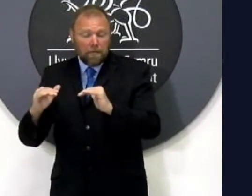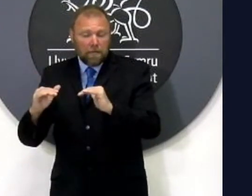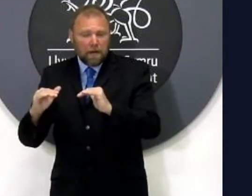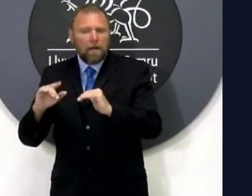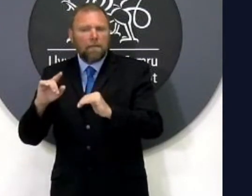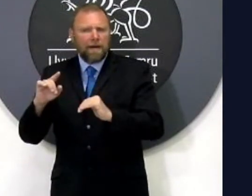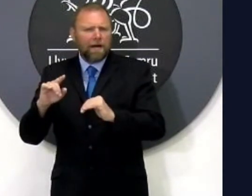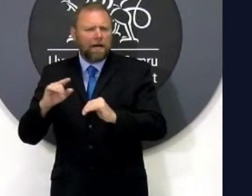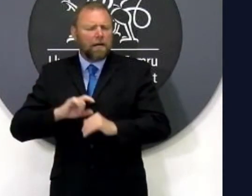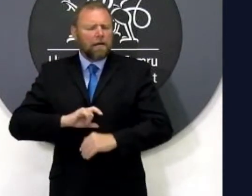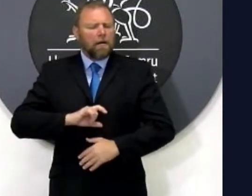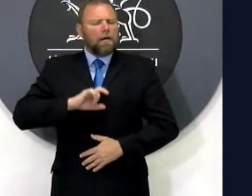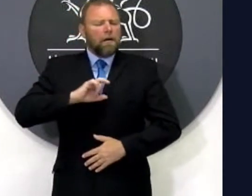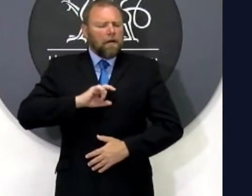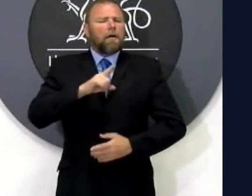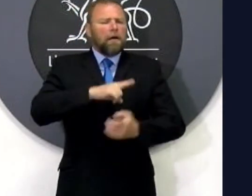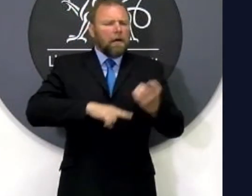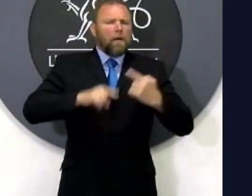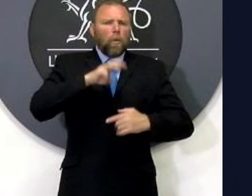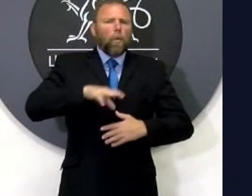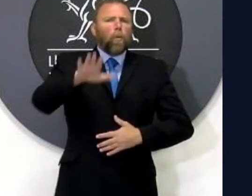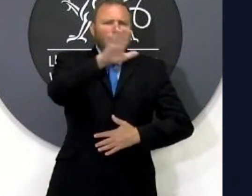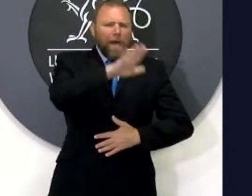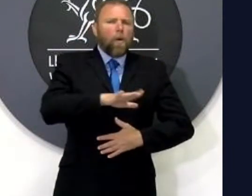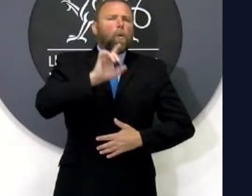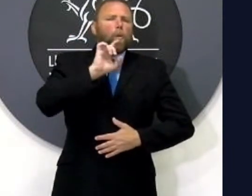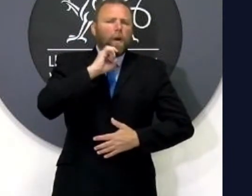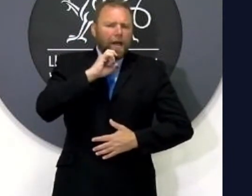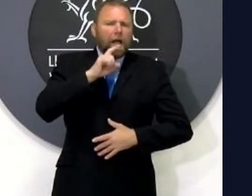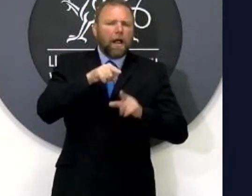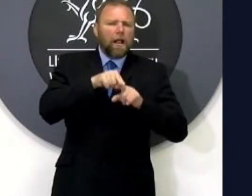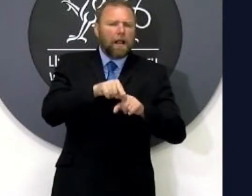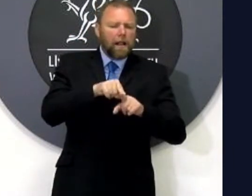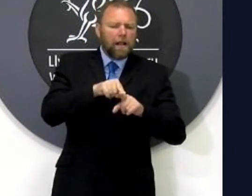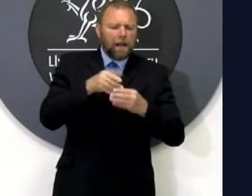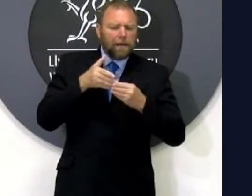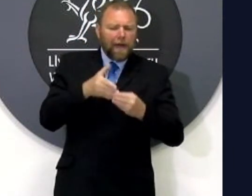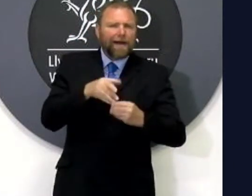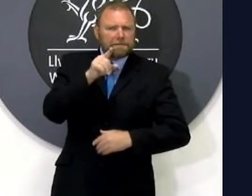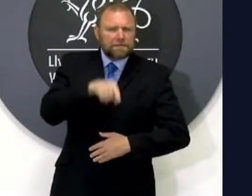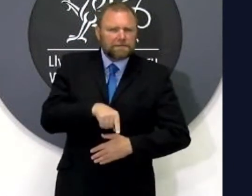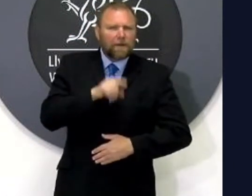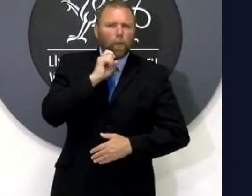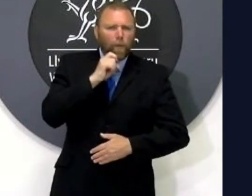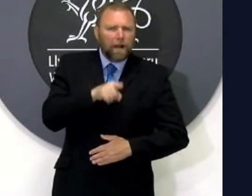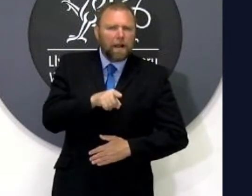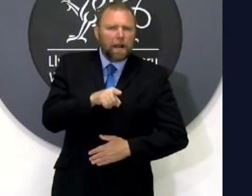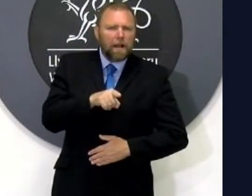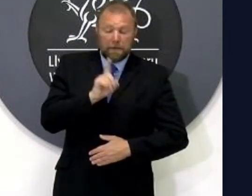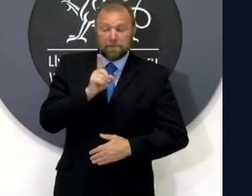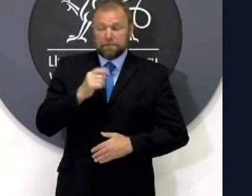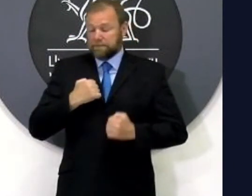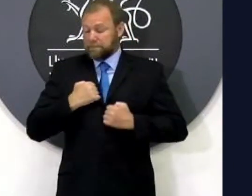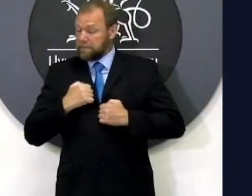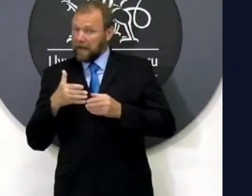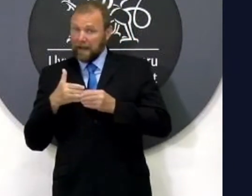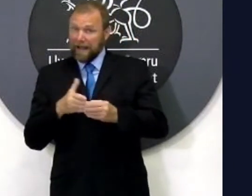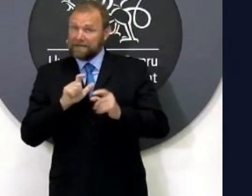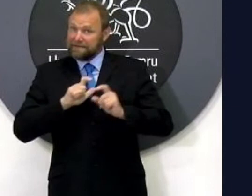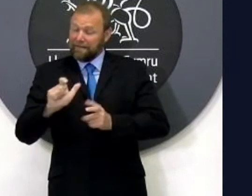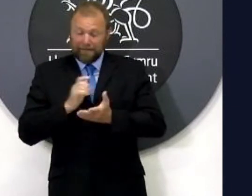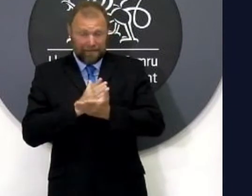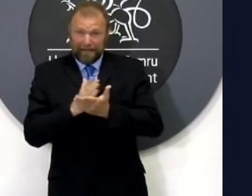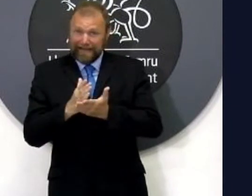have done throughout the pandemic, that they have followed the guidance that we've set out, and of course that guidance is clearly set out.